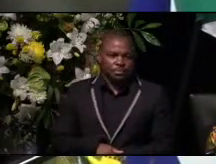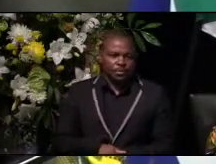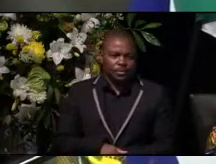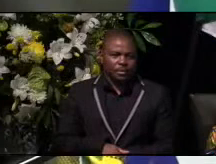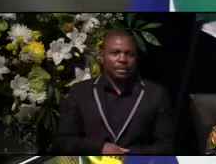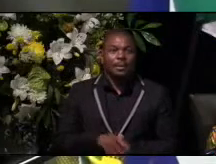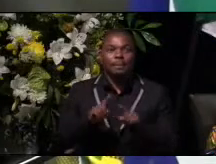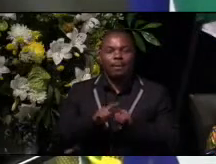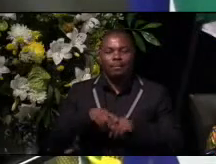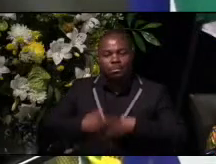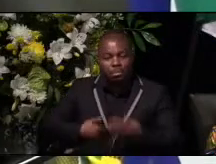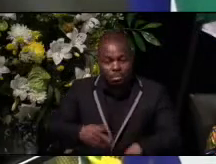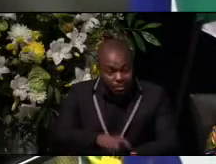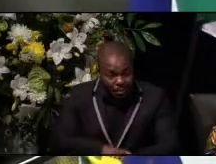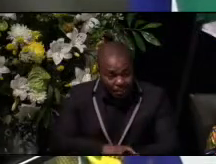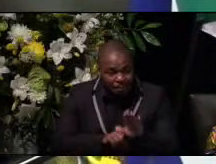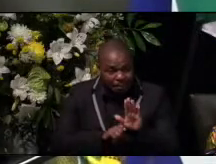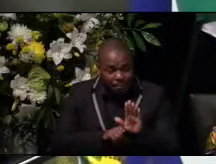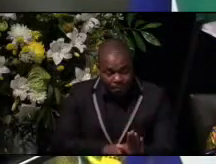and fast forward